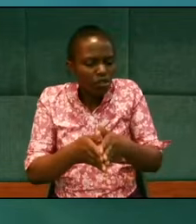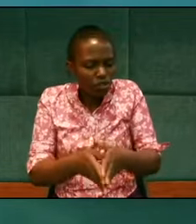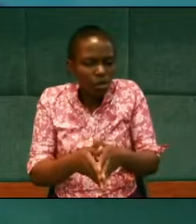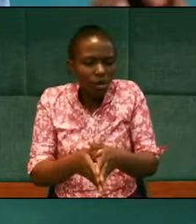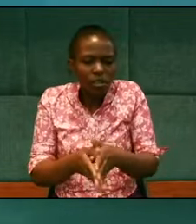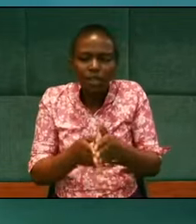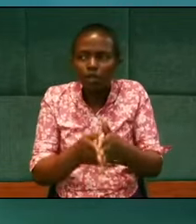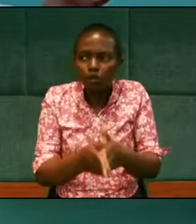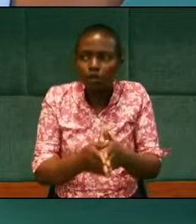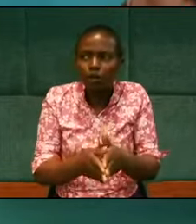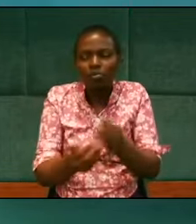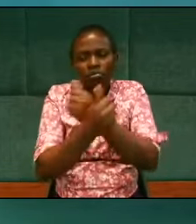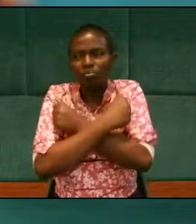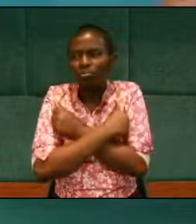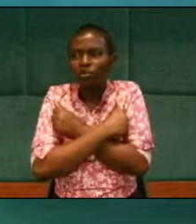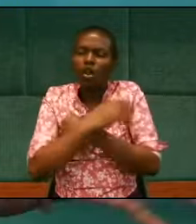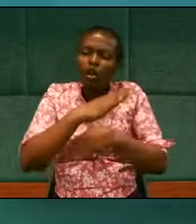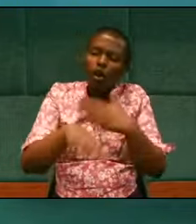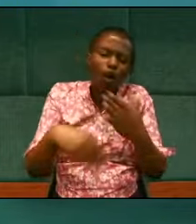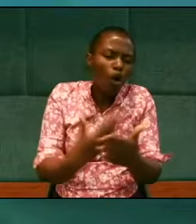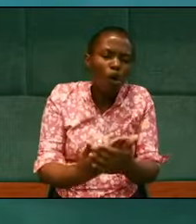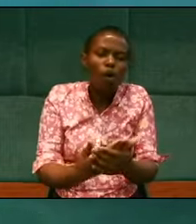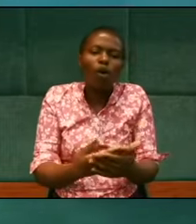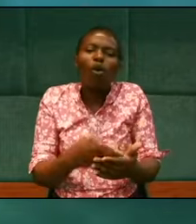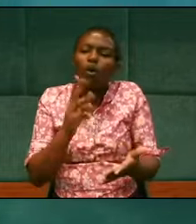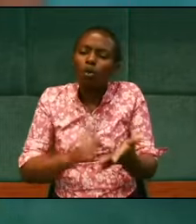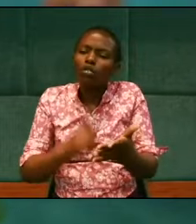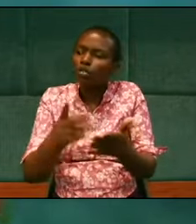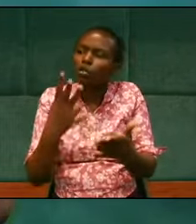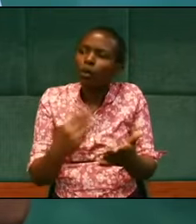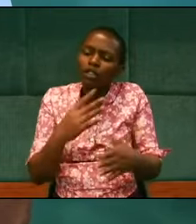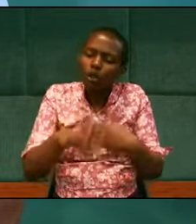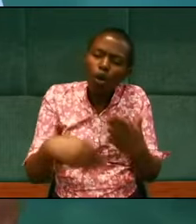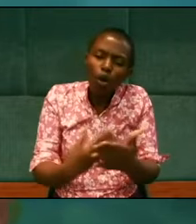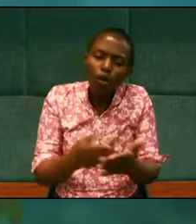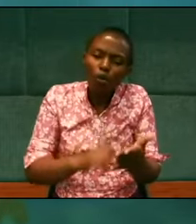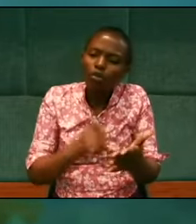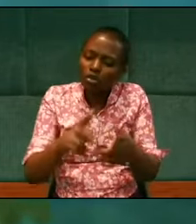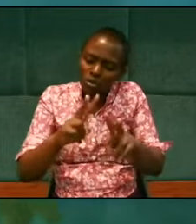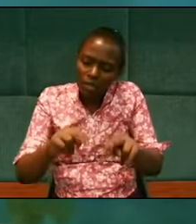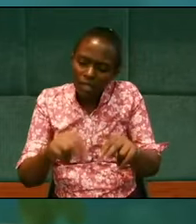for, all the kind of sexual styles you are craving for, you are going to get tired with it.